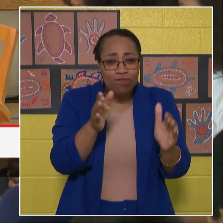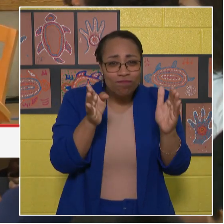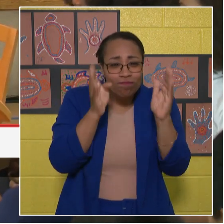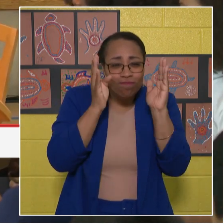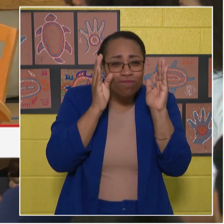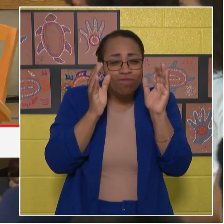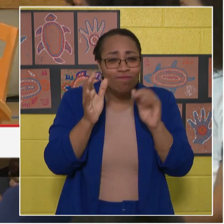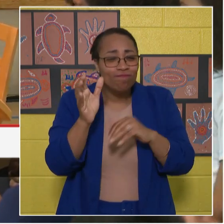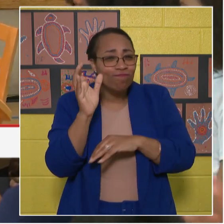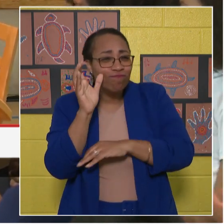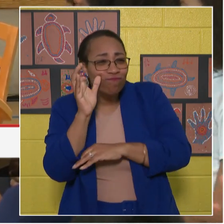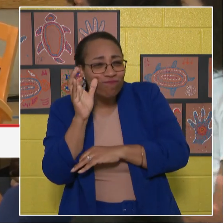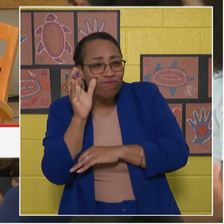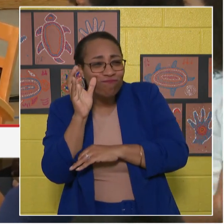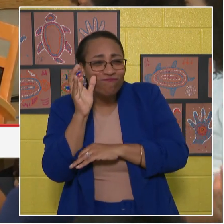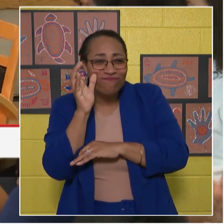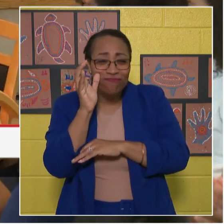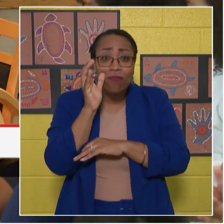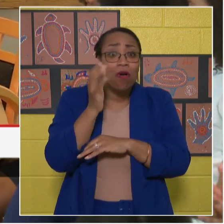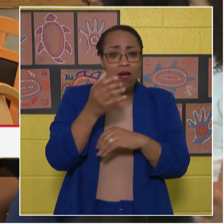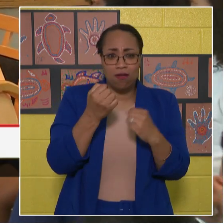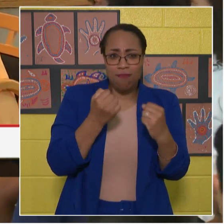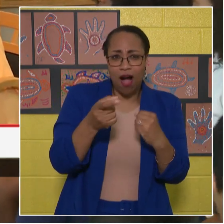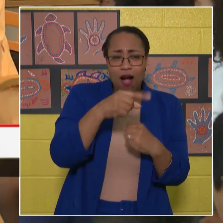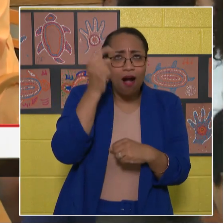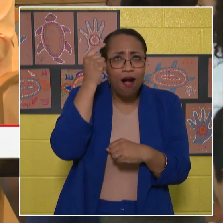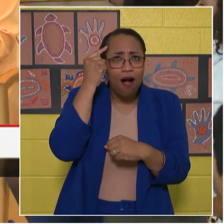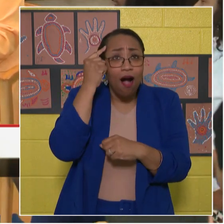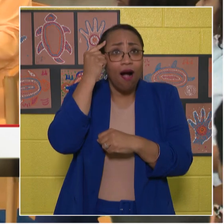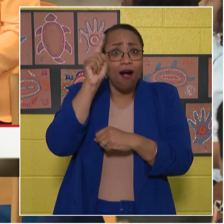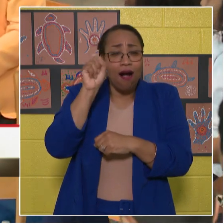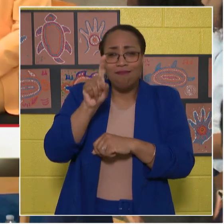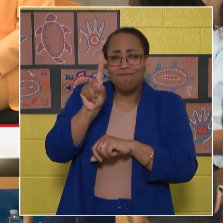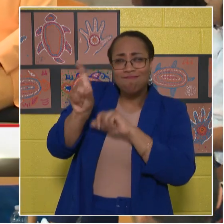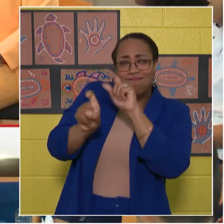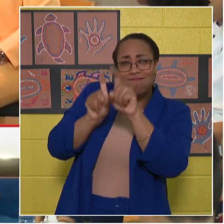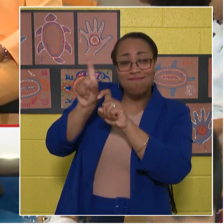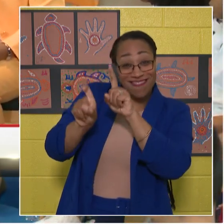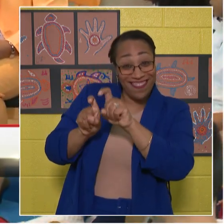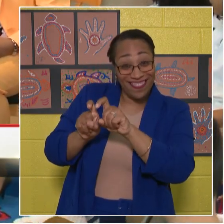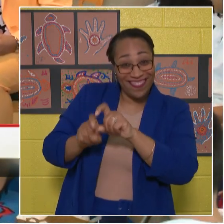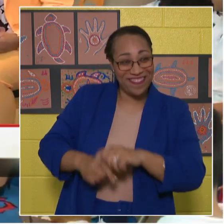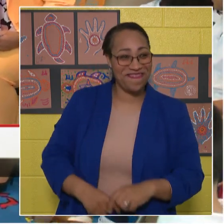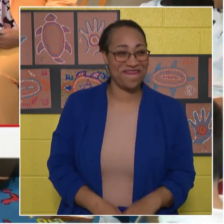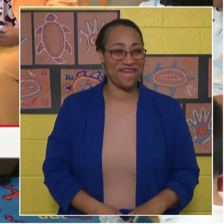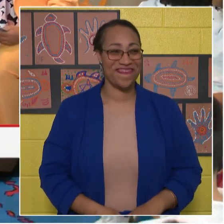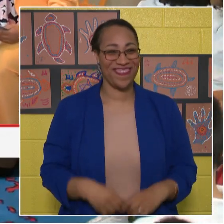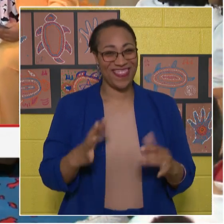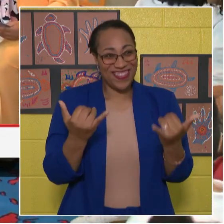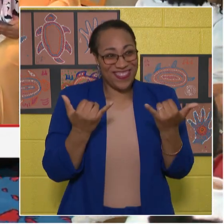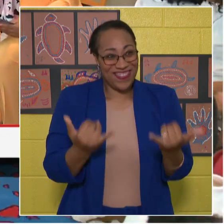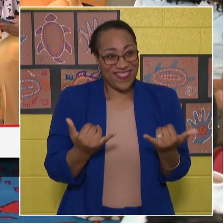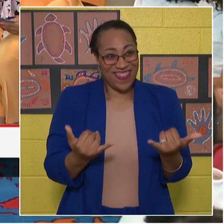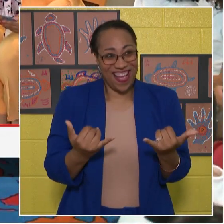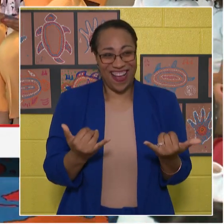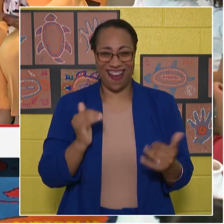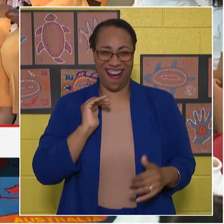questions. Now let's give a warm Barnard welcome to Maven Star,